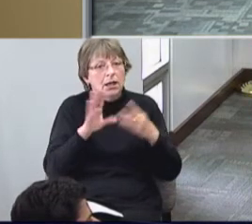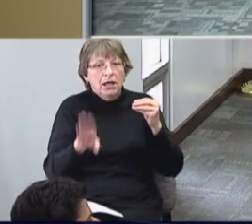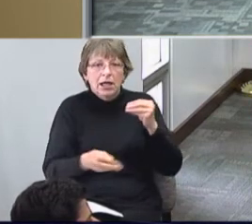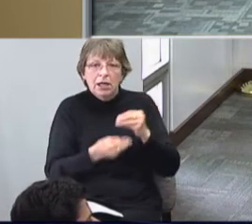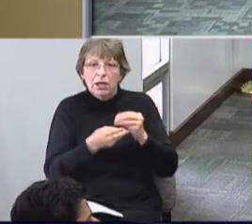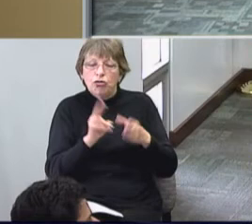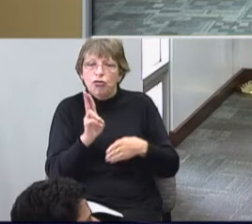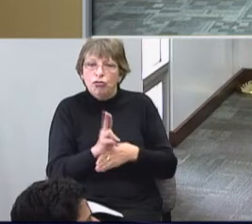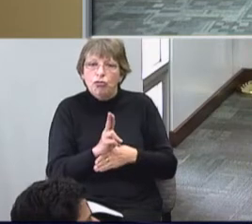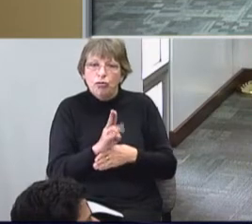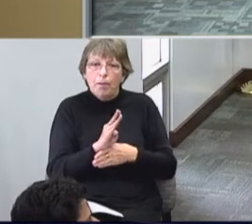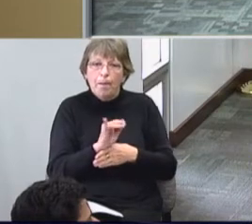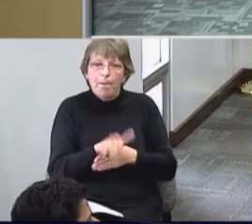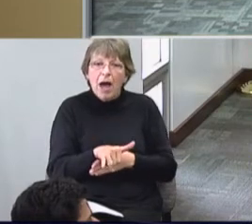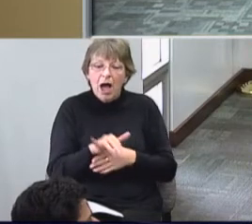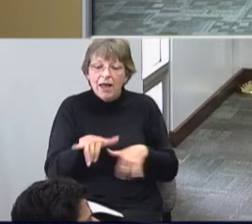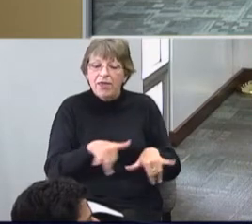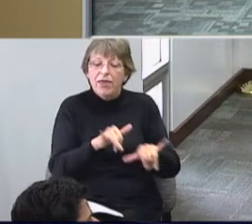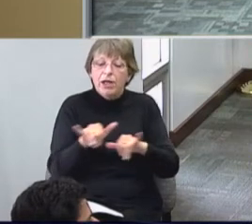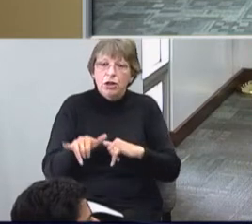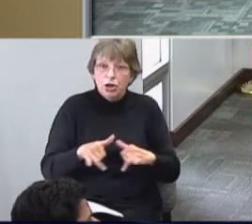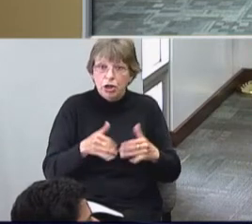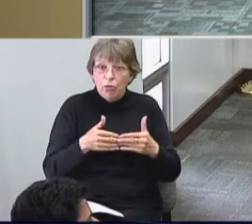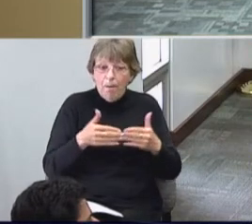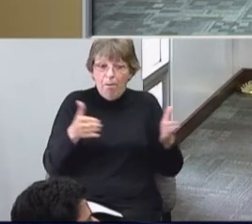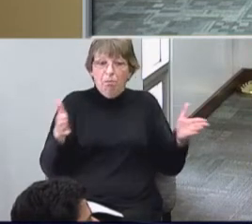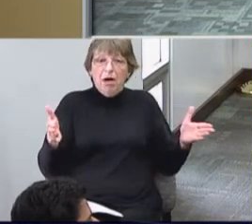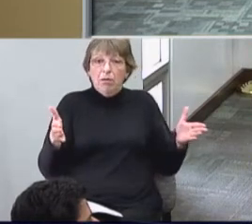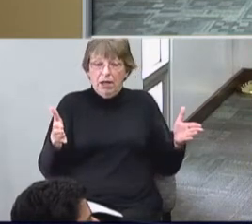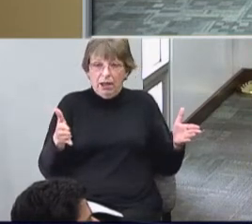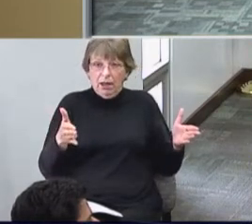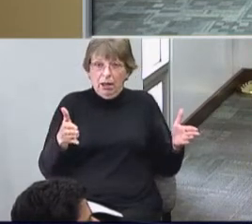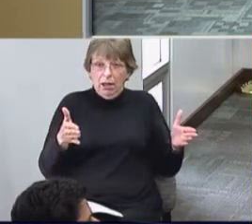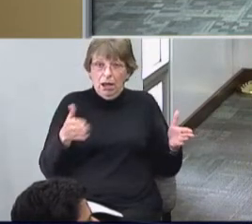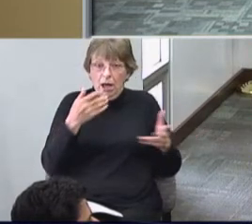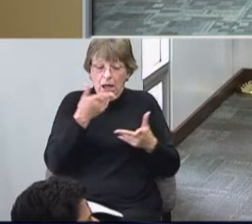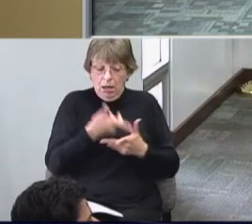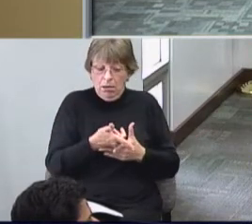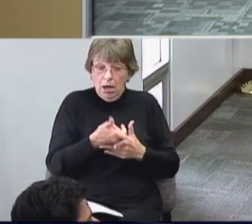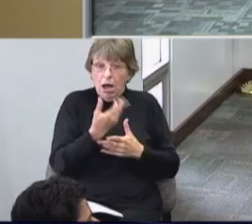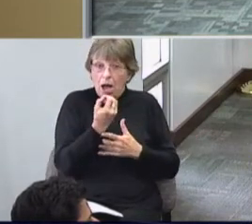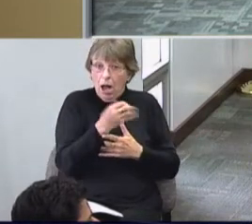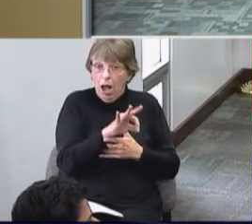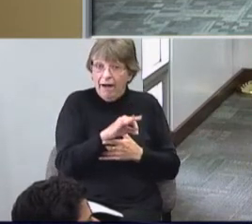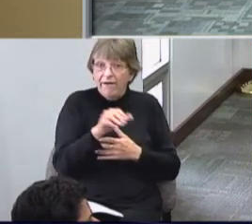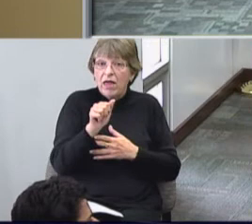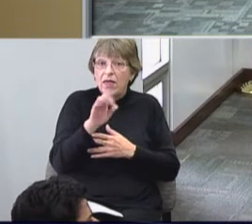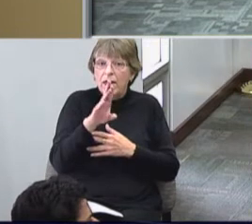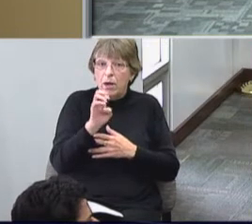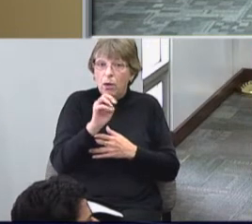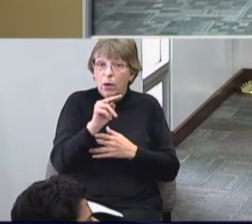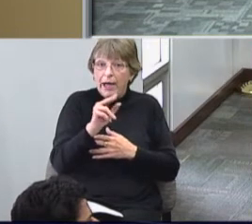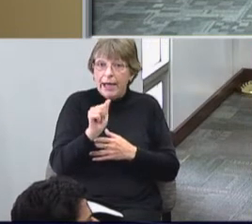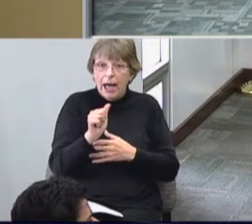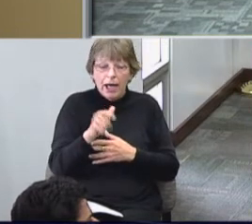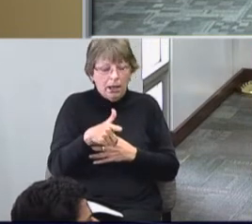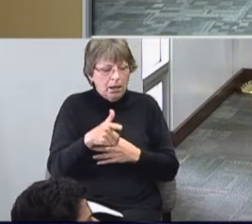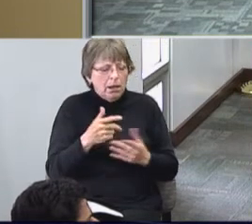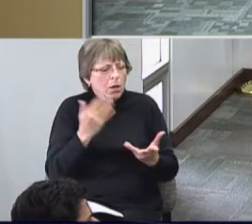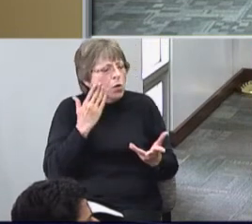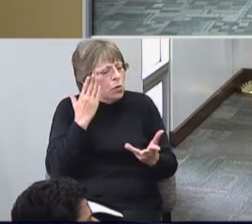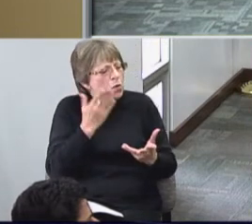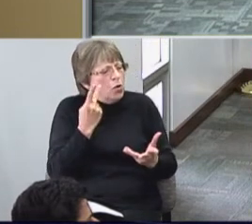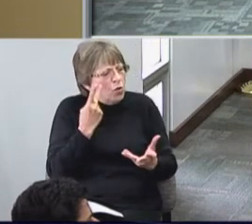additional use by the general public of the sports arena. And so you're going to see a